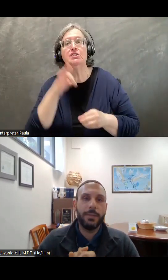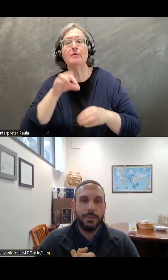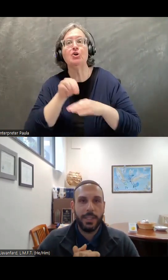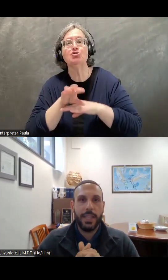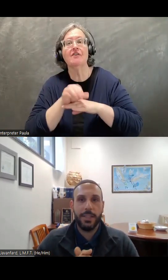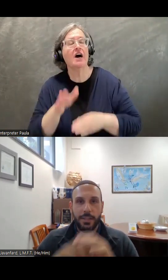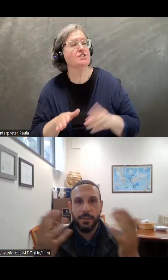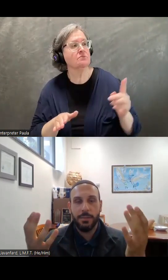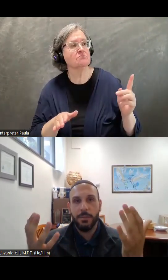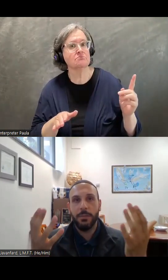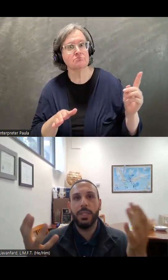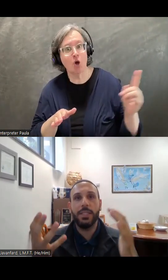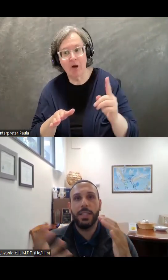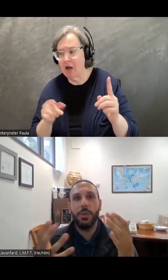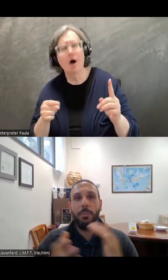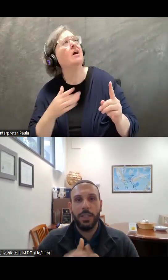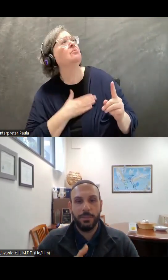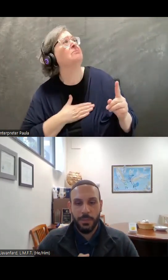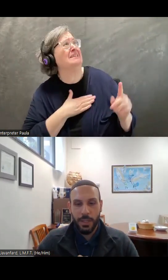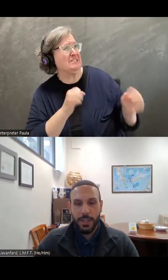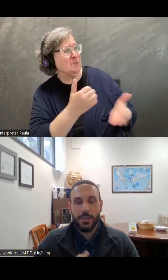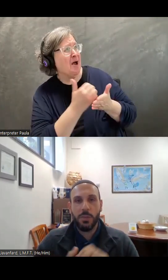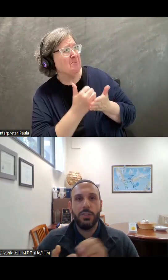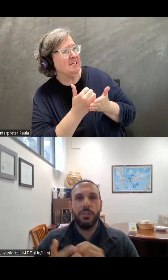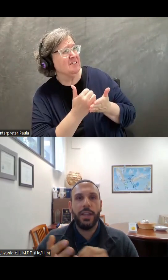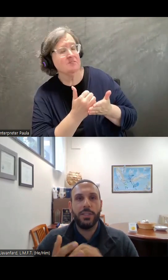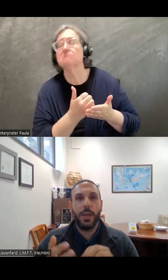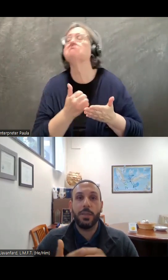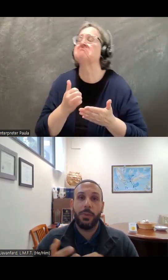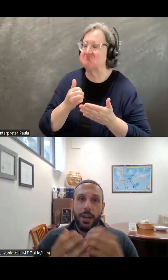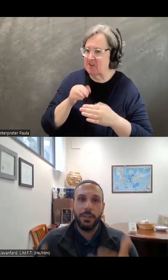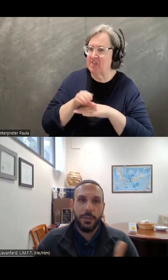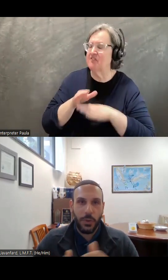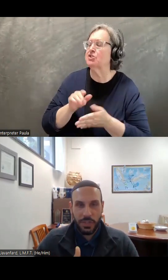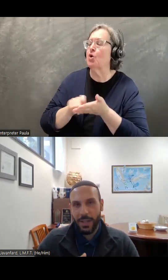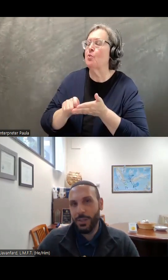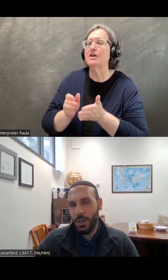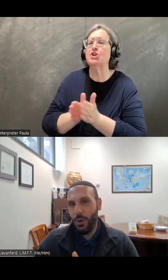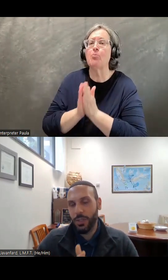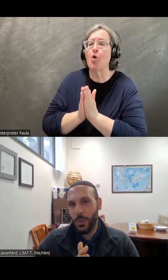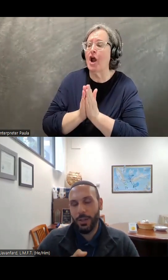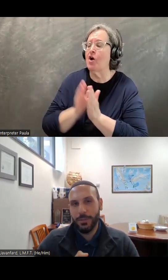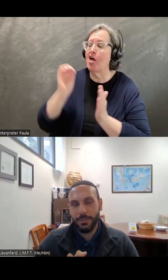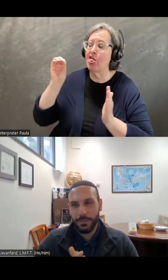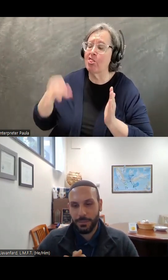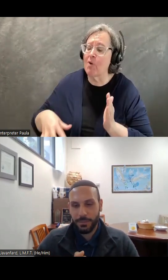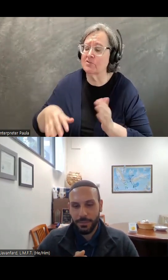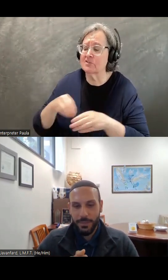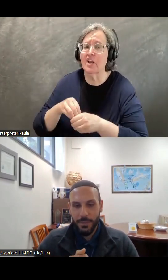by and says, "Please, can you help me?" So the spiritual advisor writes a prayer and throws it down into the hole as well.